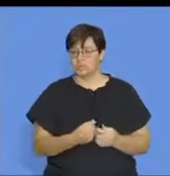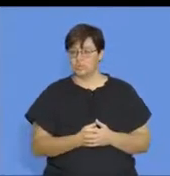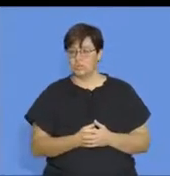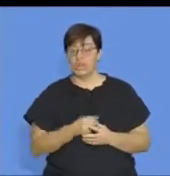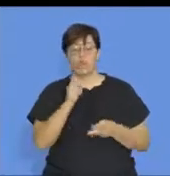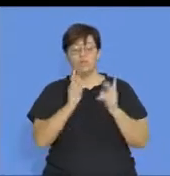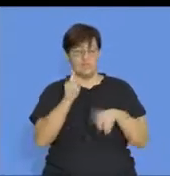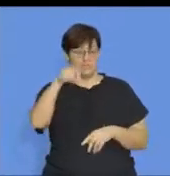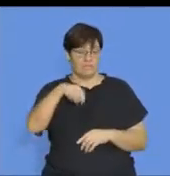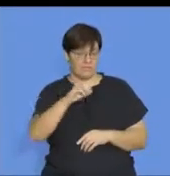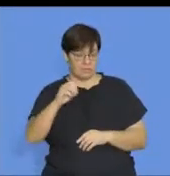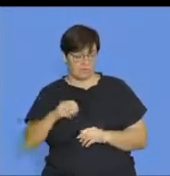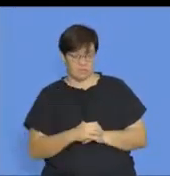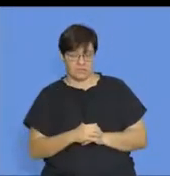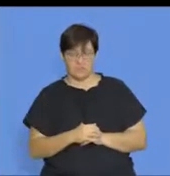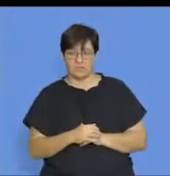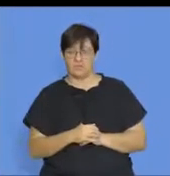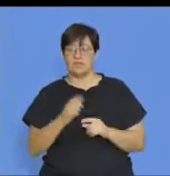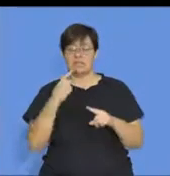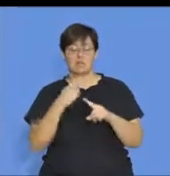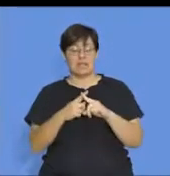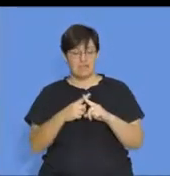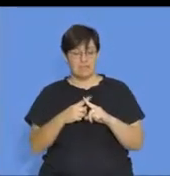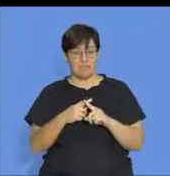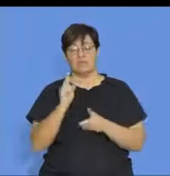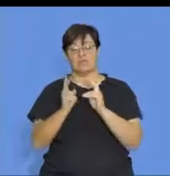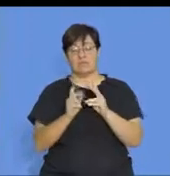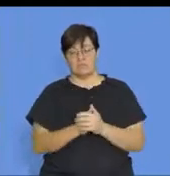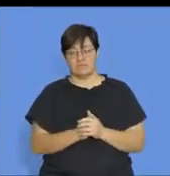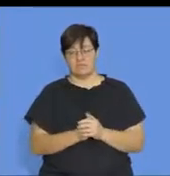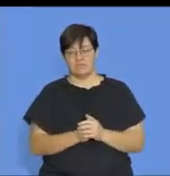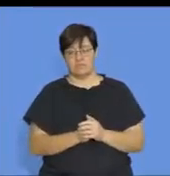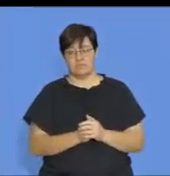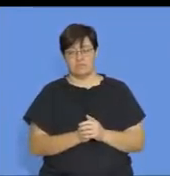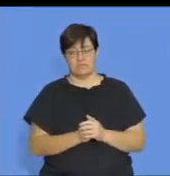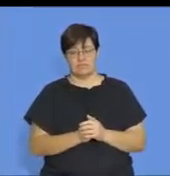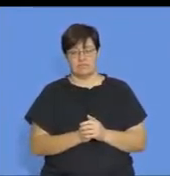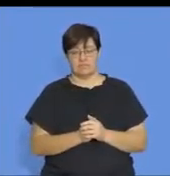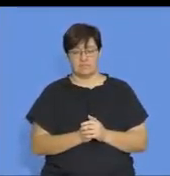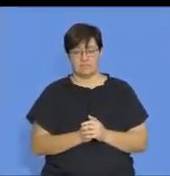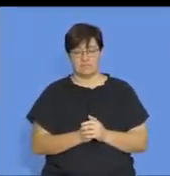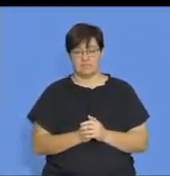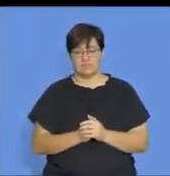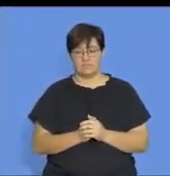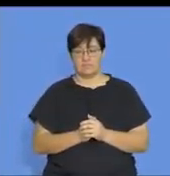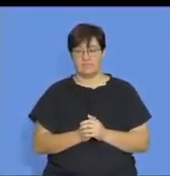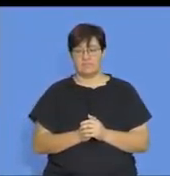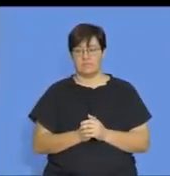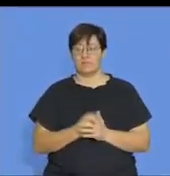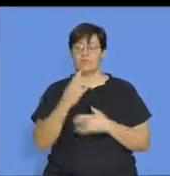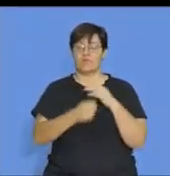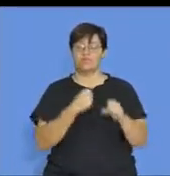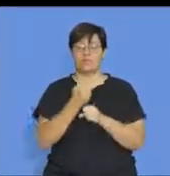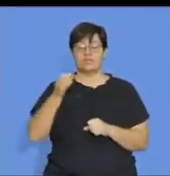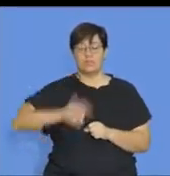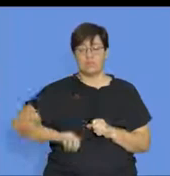taking the 12,000 and we are multiplying the 12,000 by 12. So her